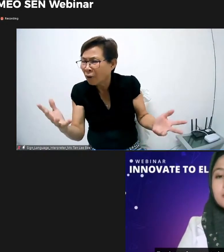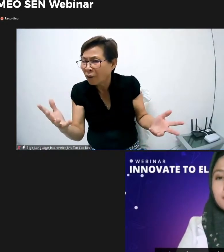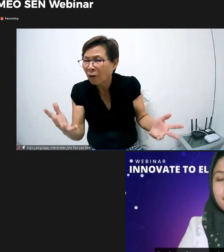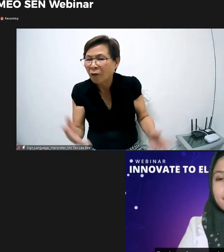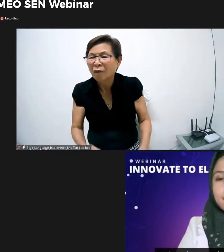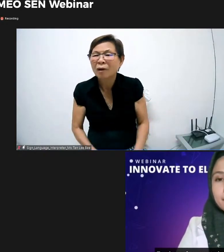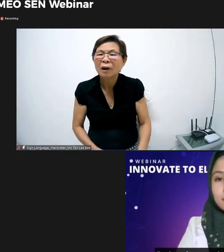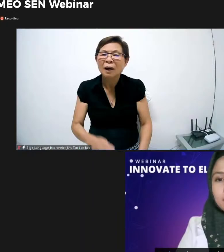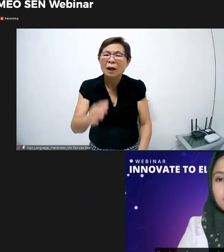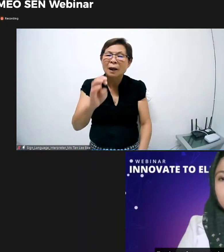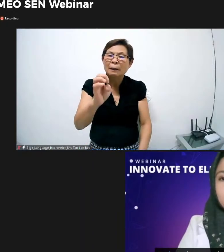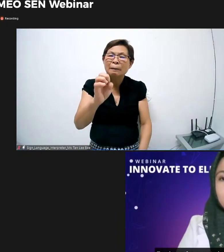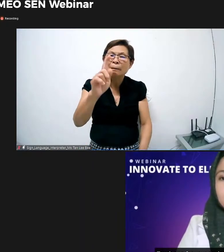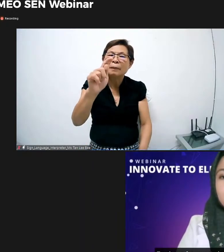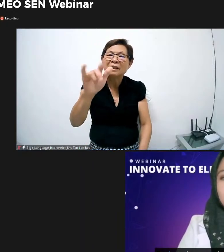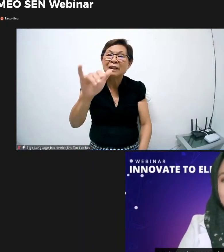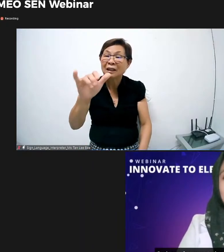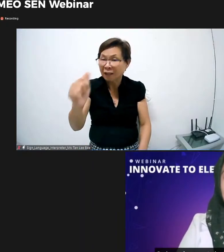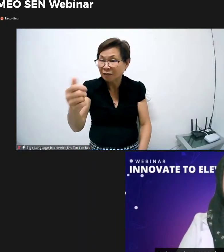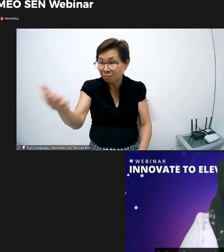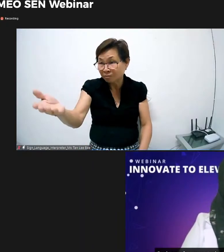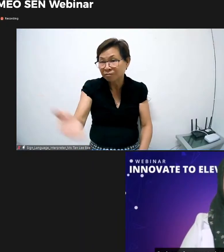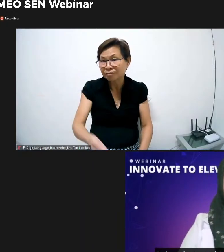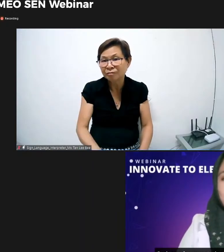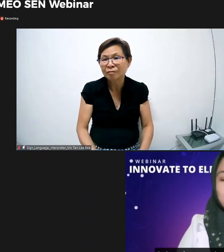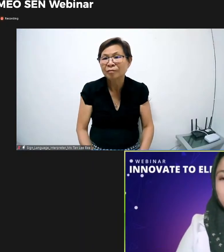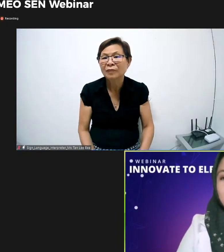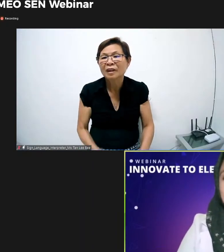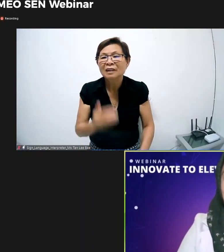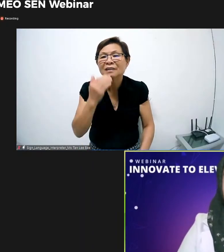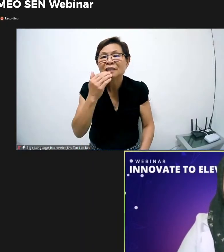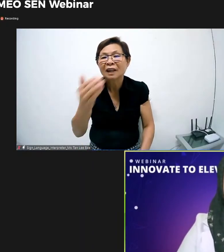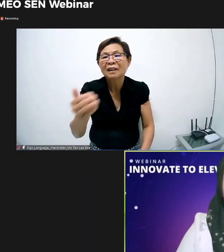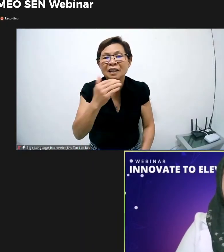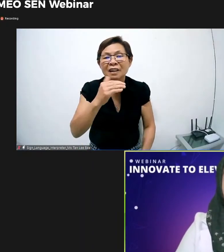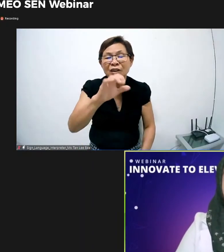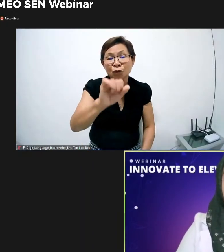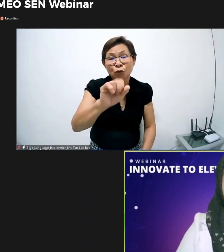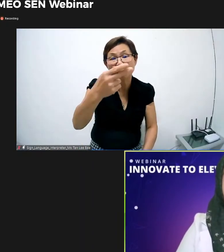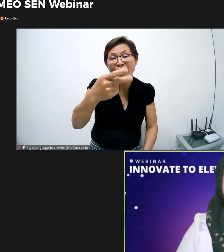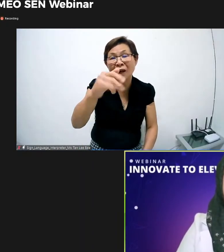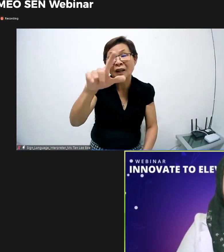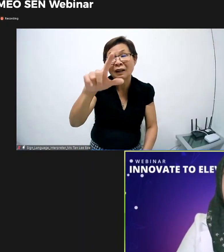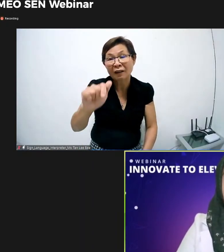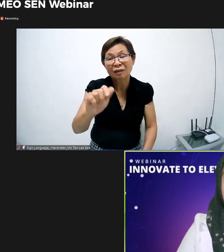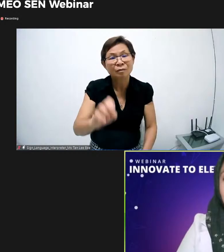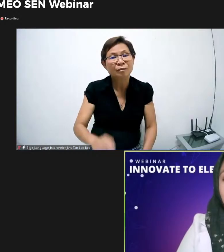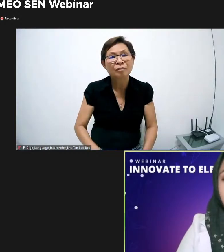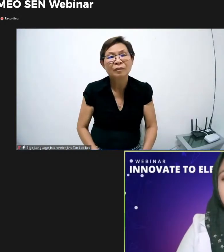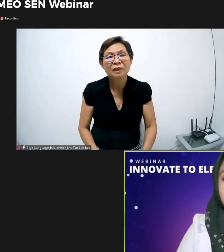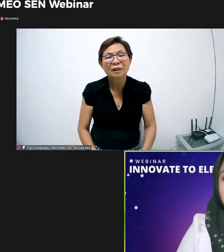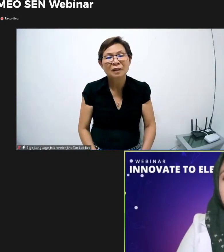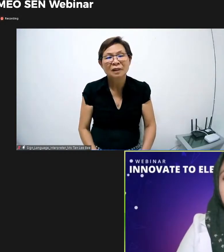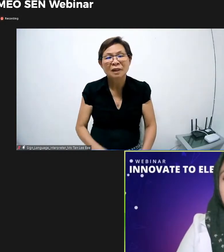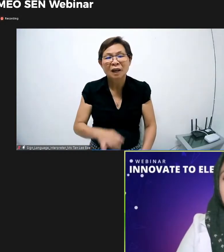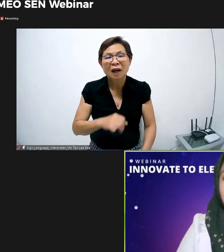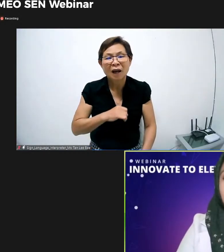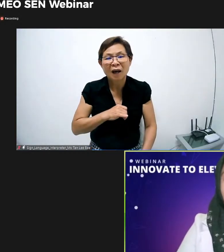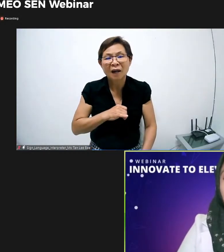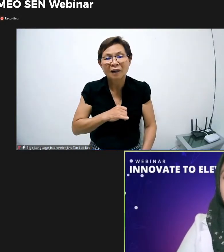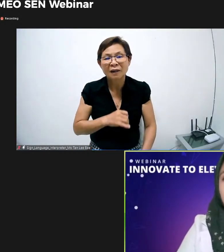Petia, dipersilakan. Thank you, Ms. Laila. Okay, in this section, I